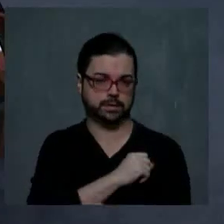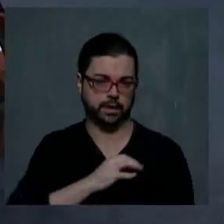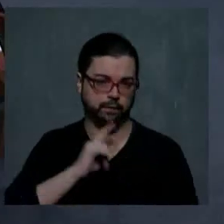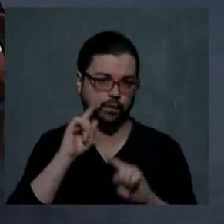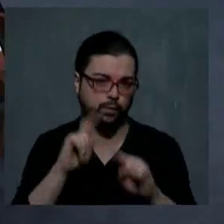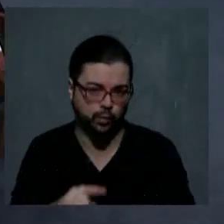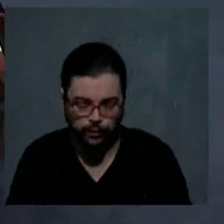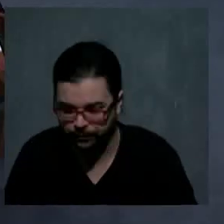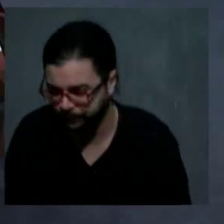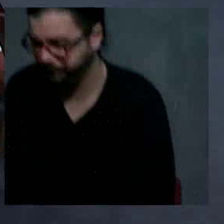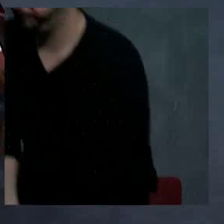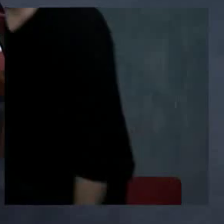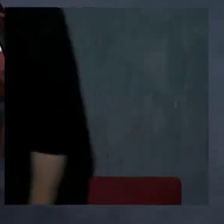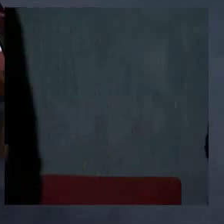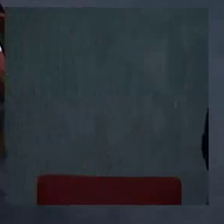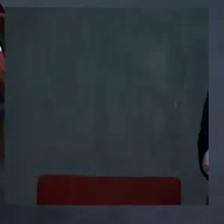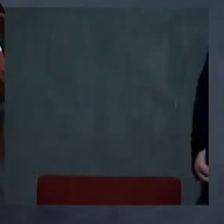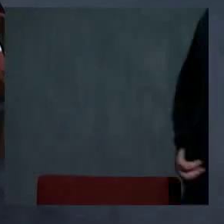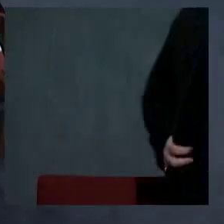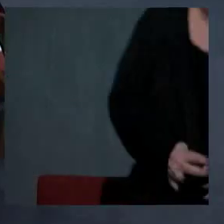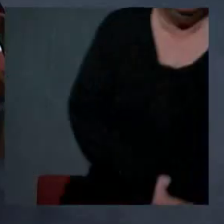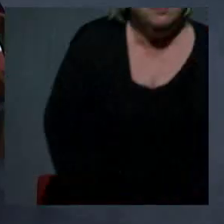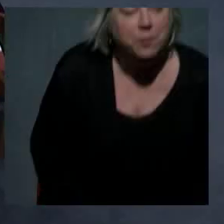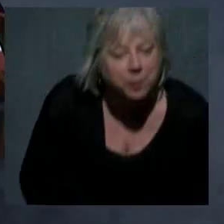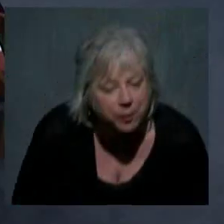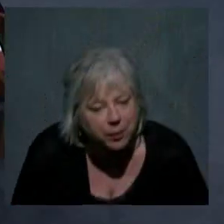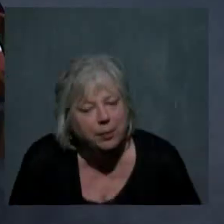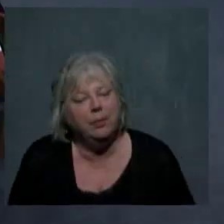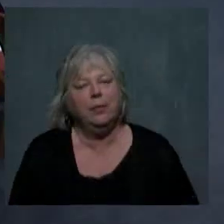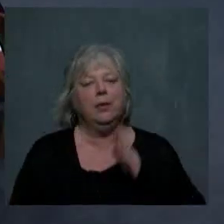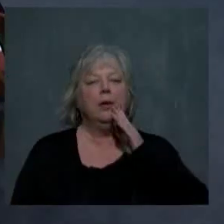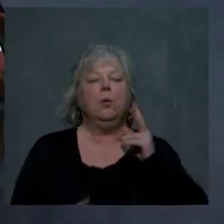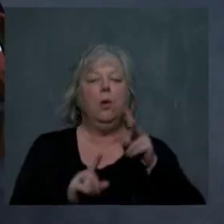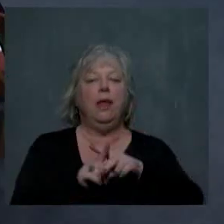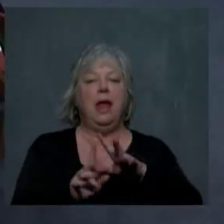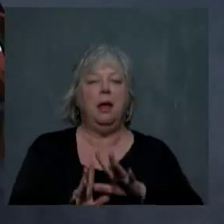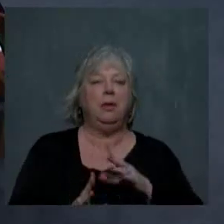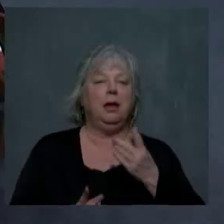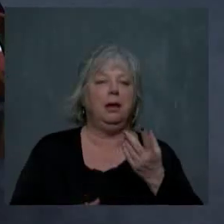Thank you, staff. We have the applicant here. Wish to approach the lectern, please.